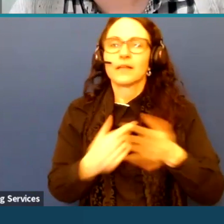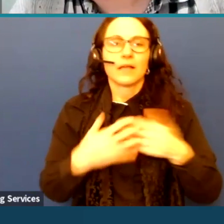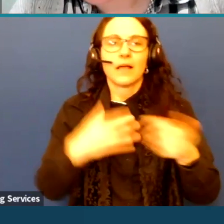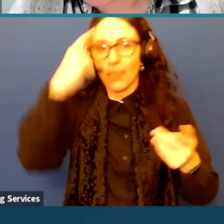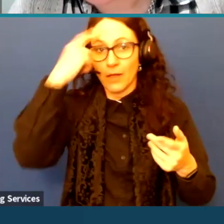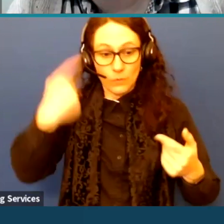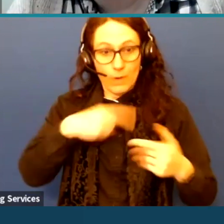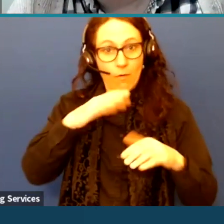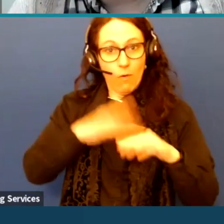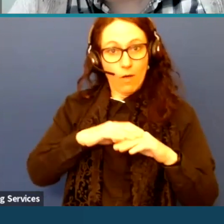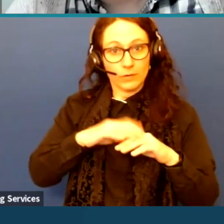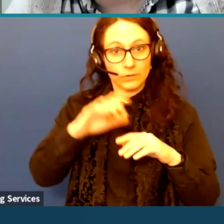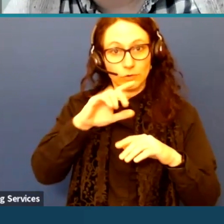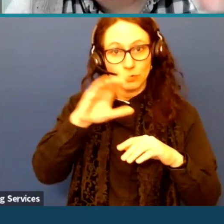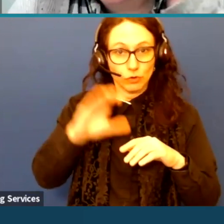do so.